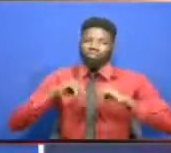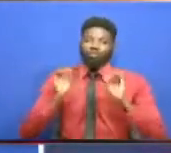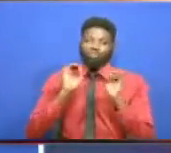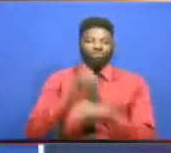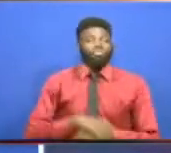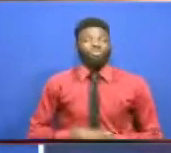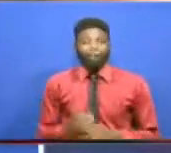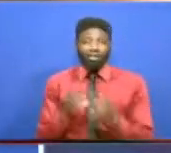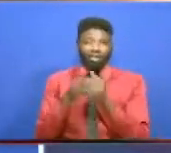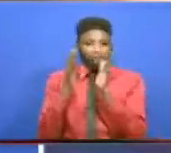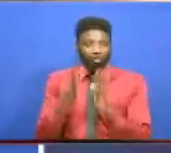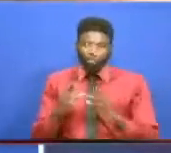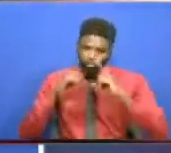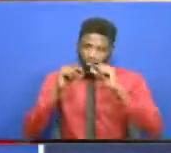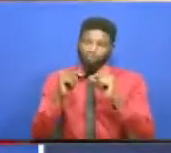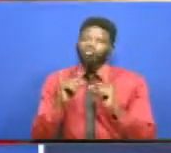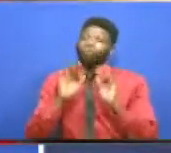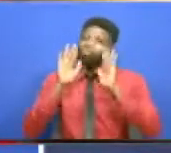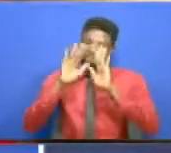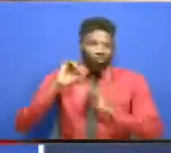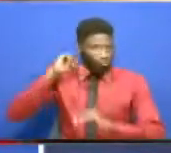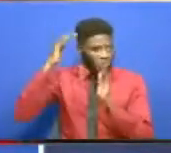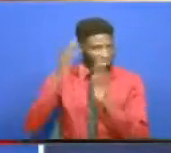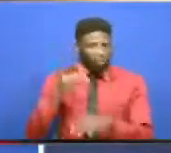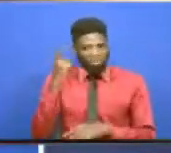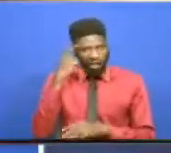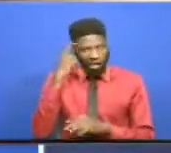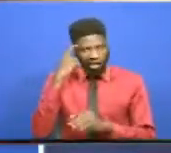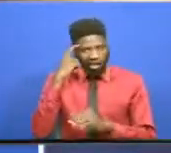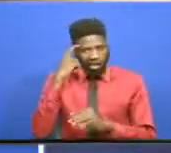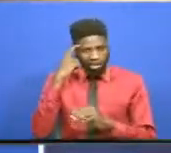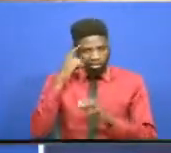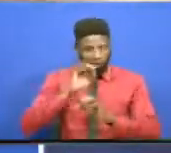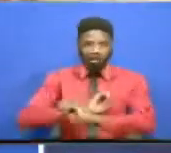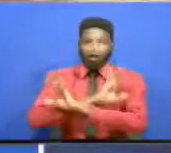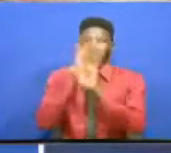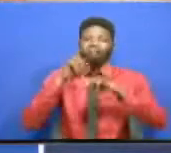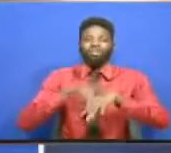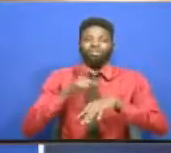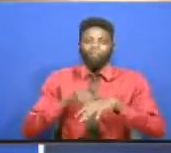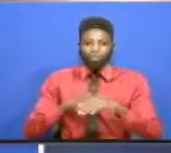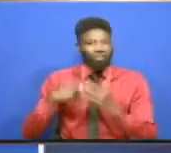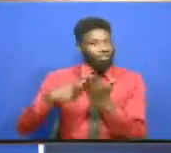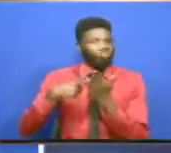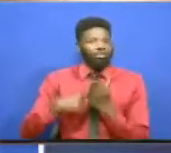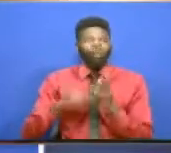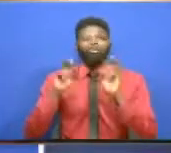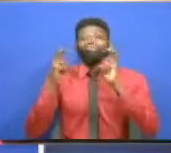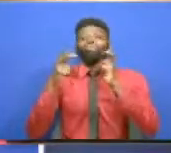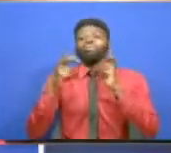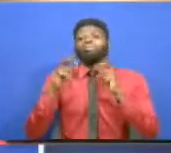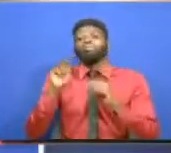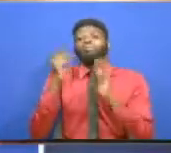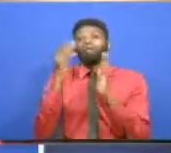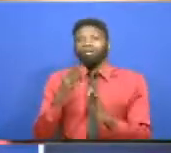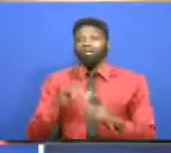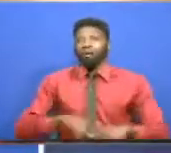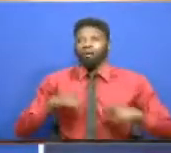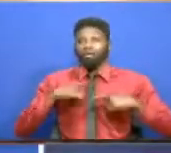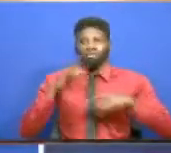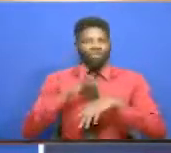need for the politicians to remain sober on matters that affect the lives of Kenyans. So I want this